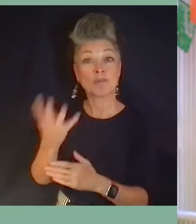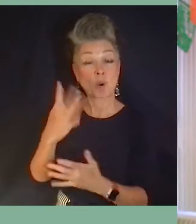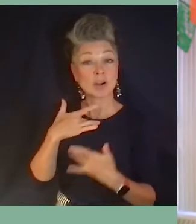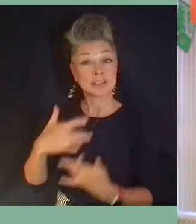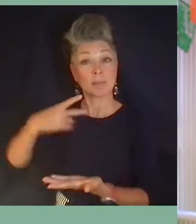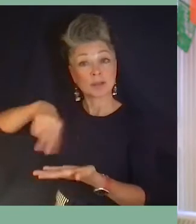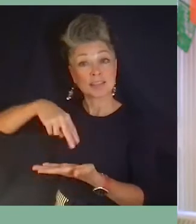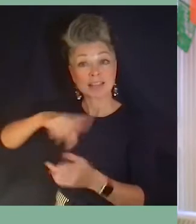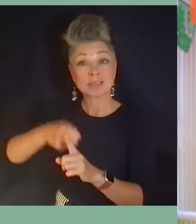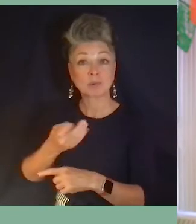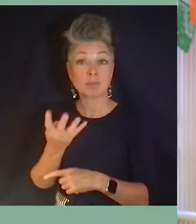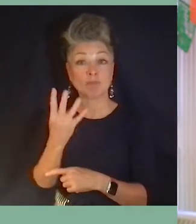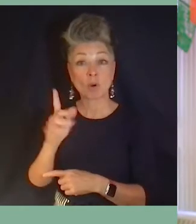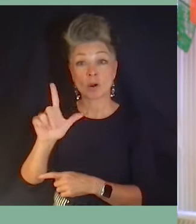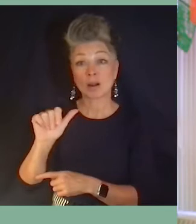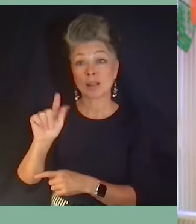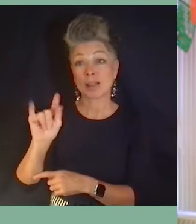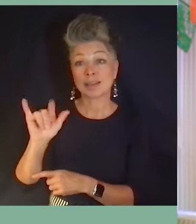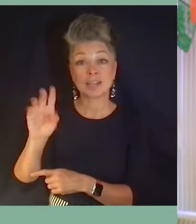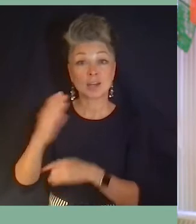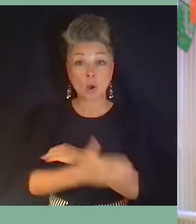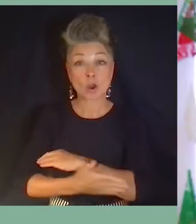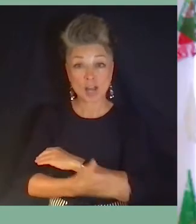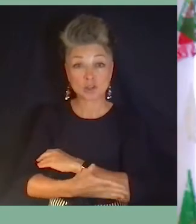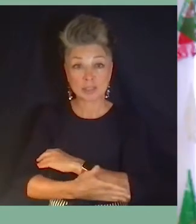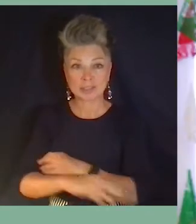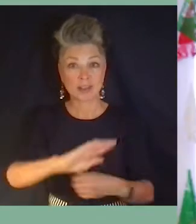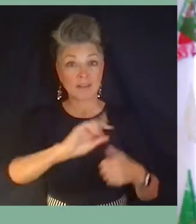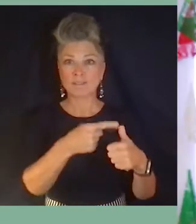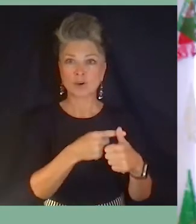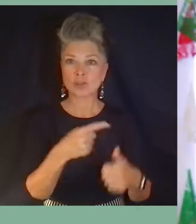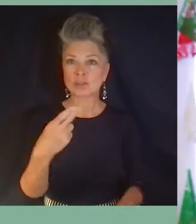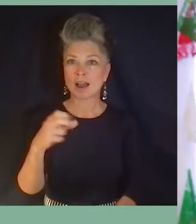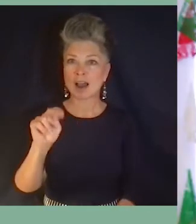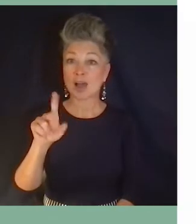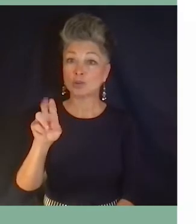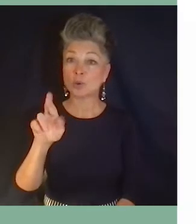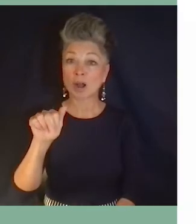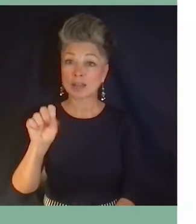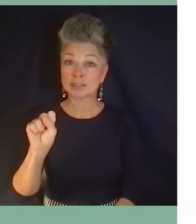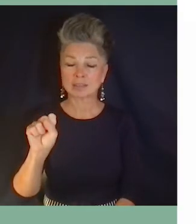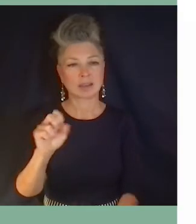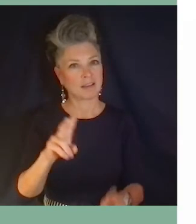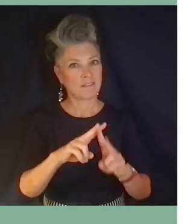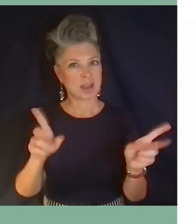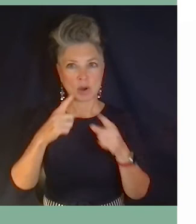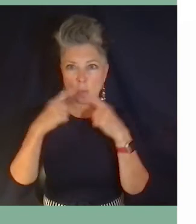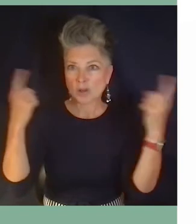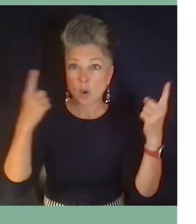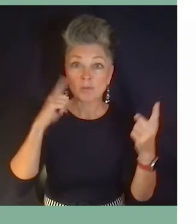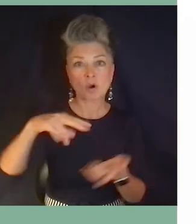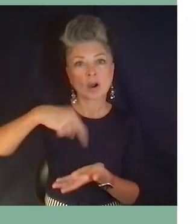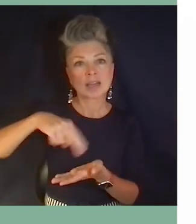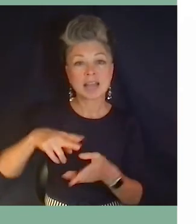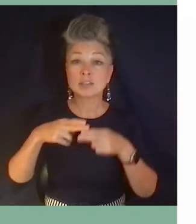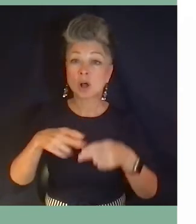typical dances from four Latino countries. First is Honduras. Honduras is very well known for